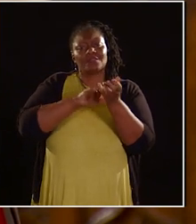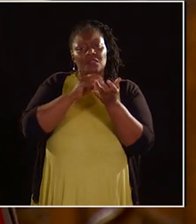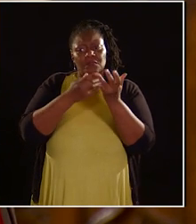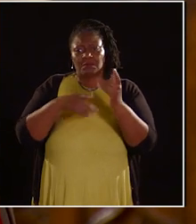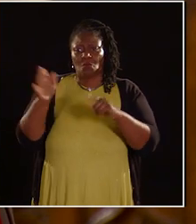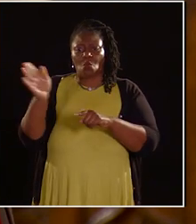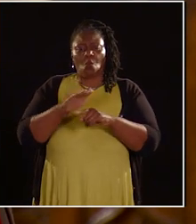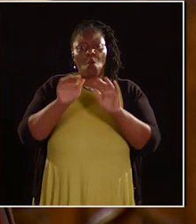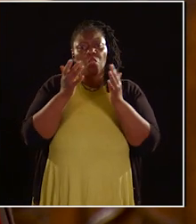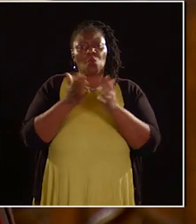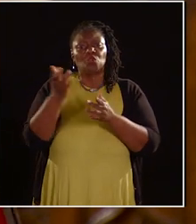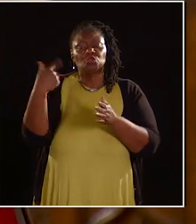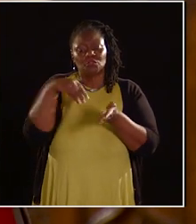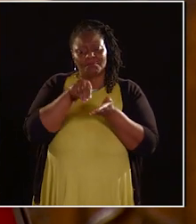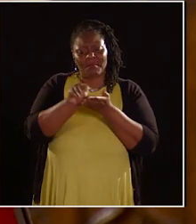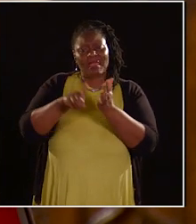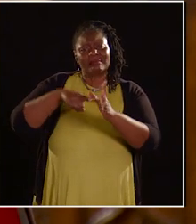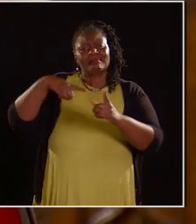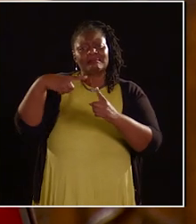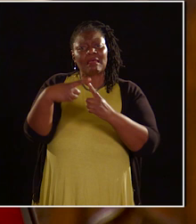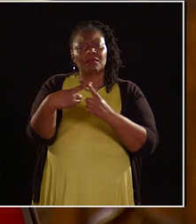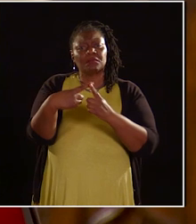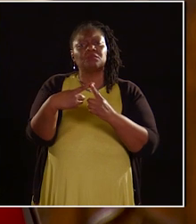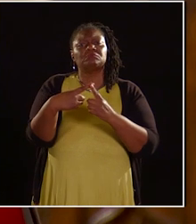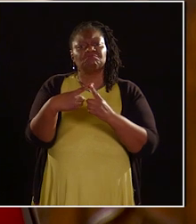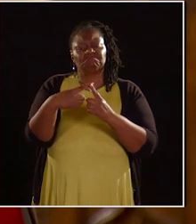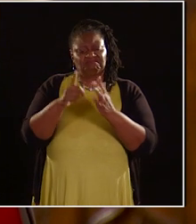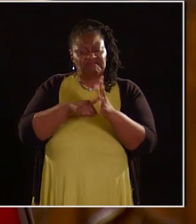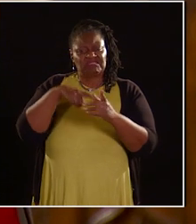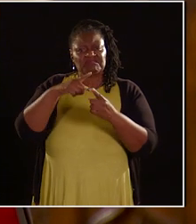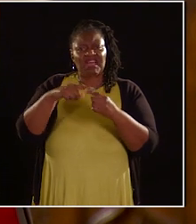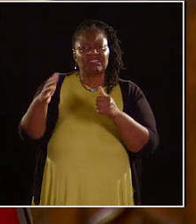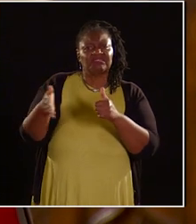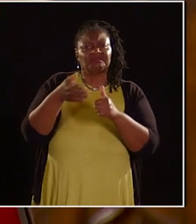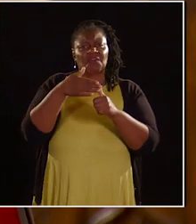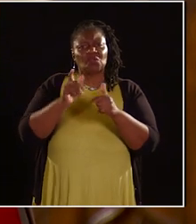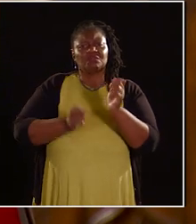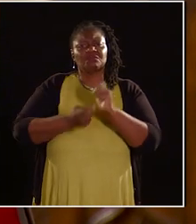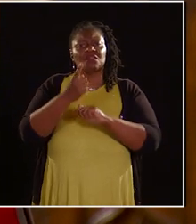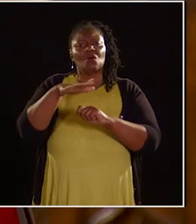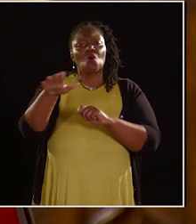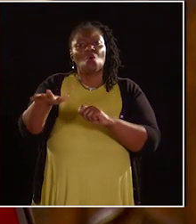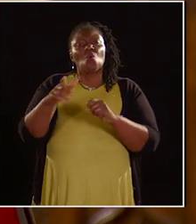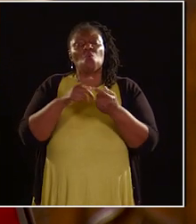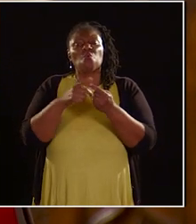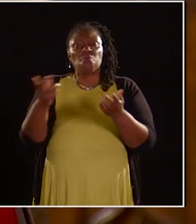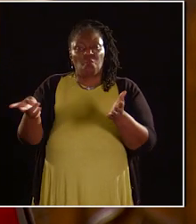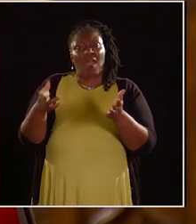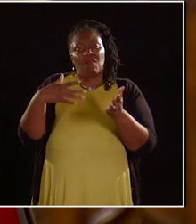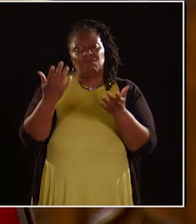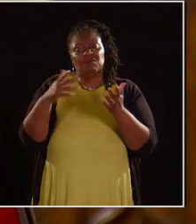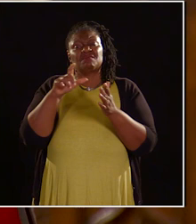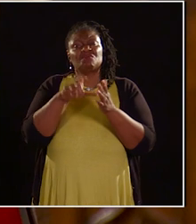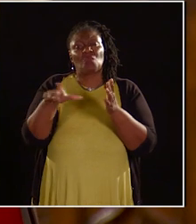the world should be taxed. And his taxing was first made when Cyrenius